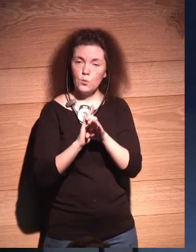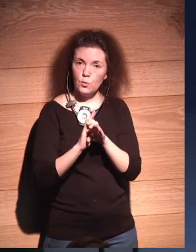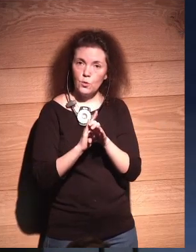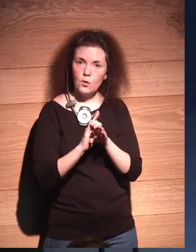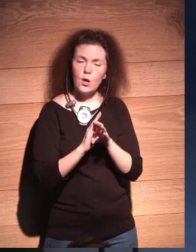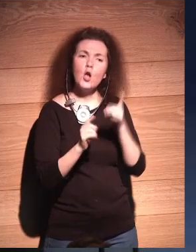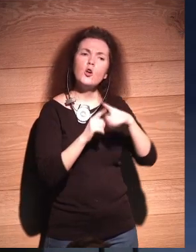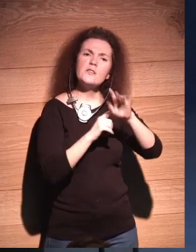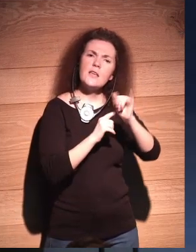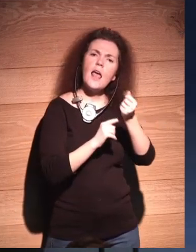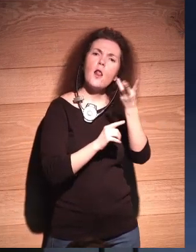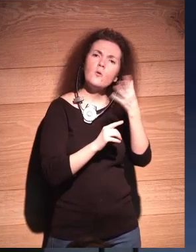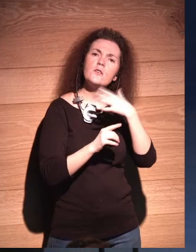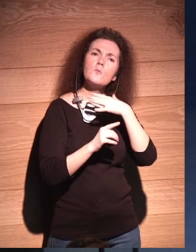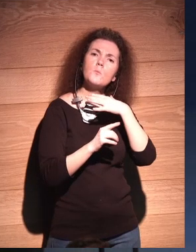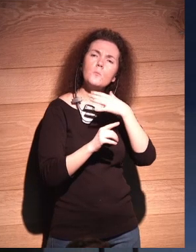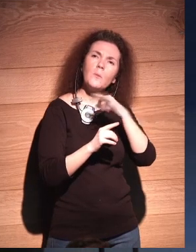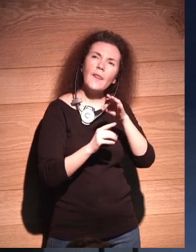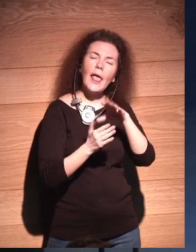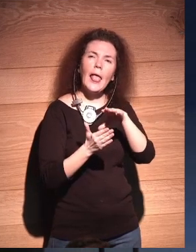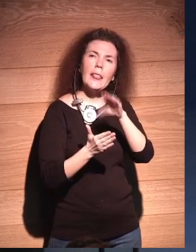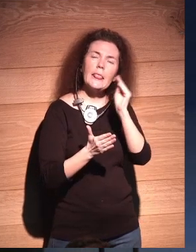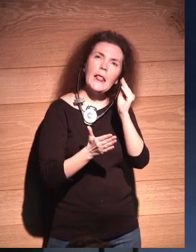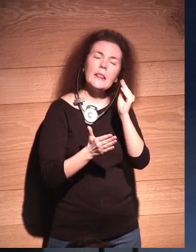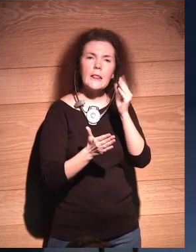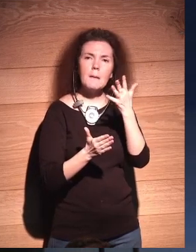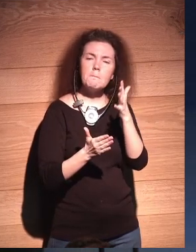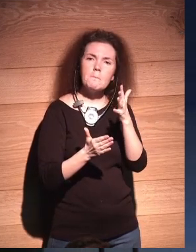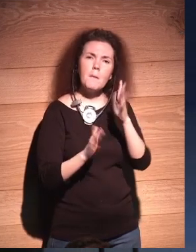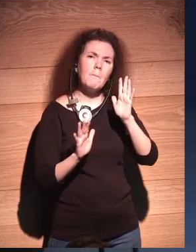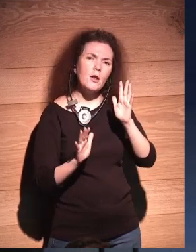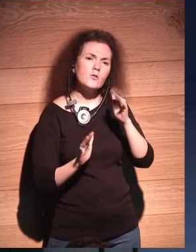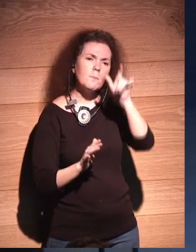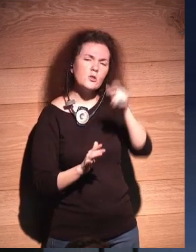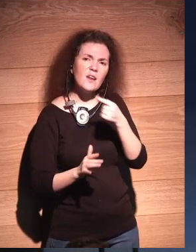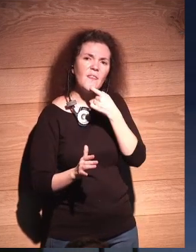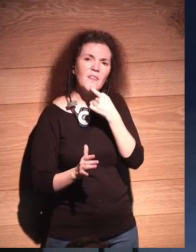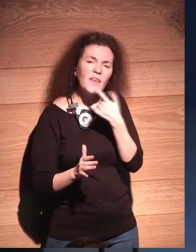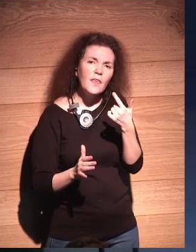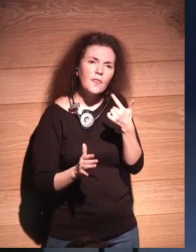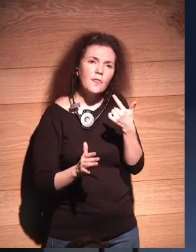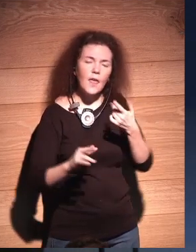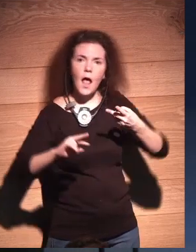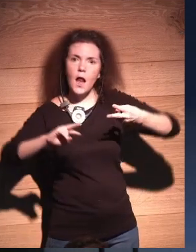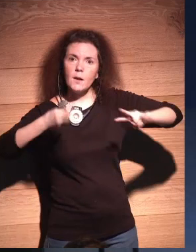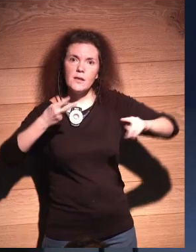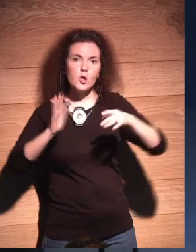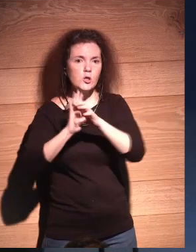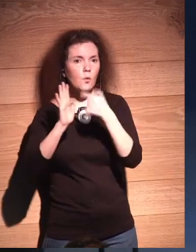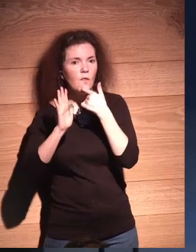but they're not, when suddenly somebody says the opposite of what it is, that creates a crisis. So I